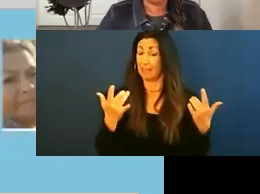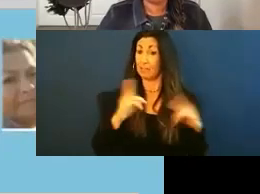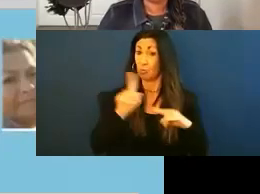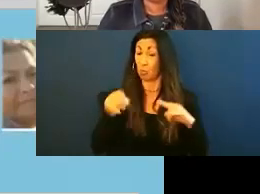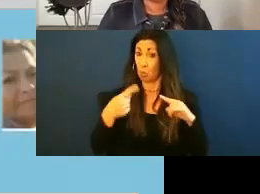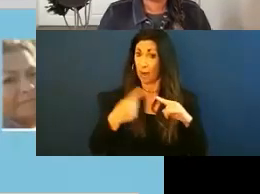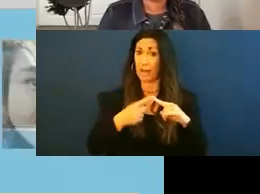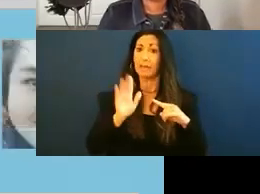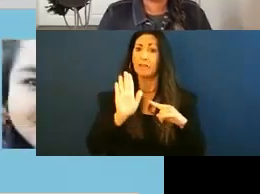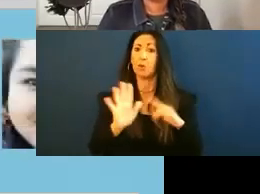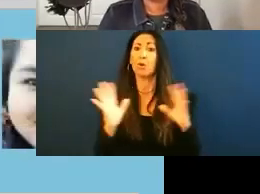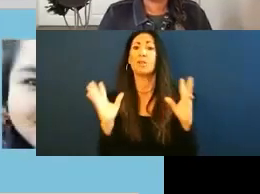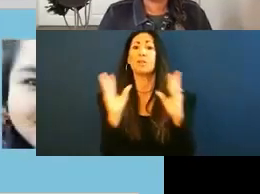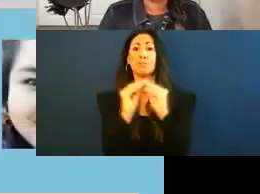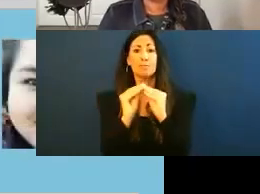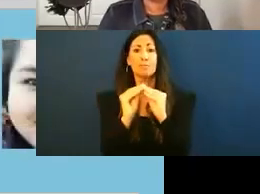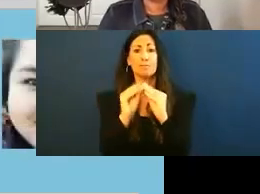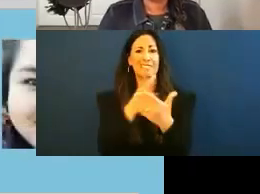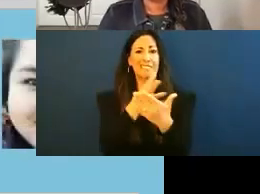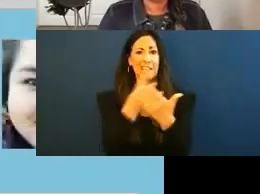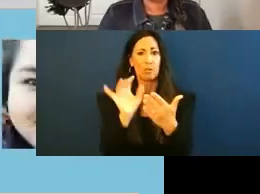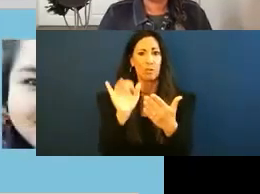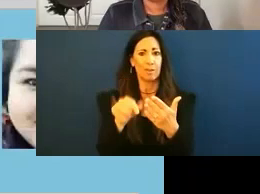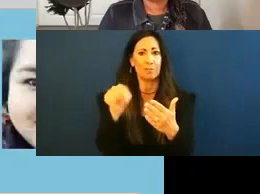your session is scheduled.